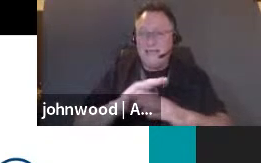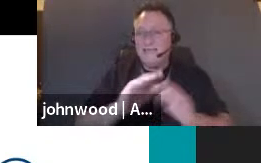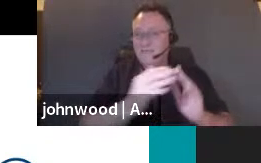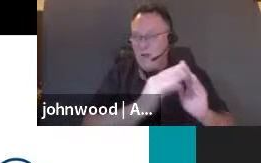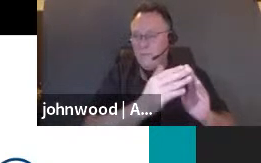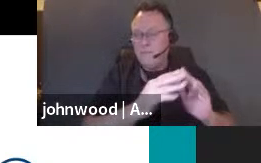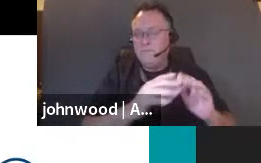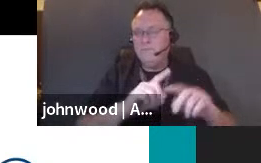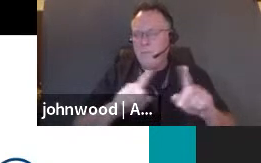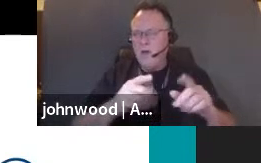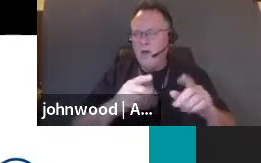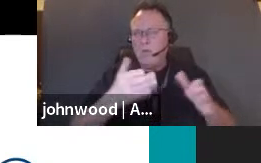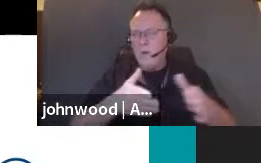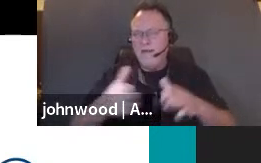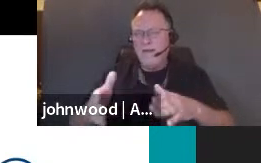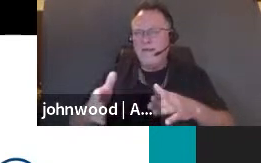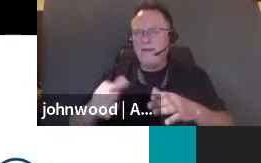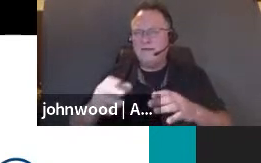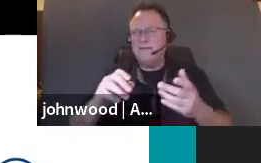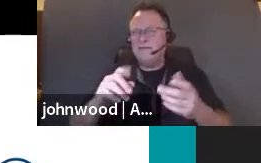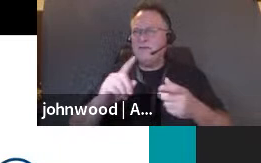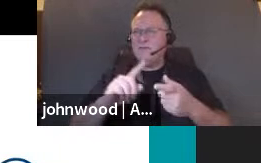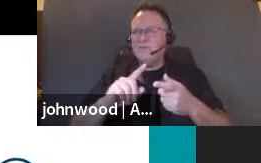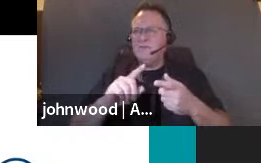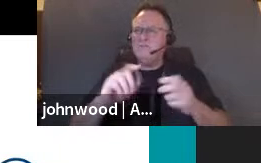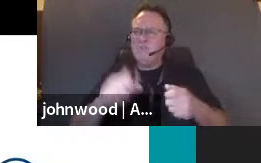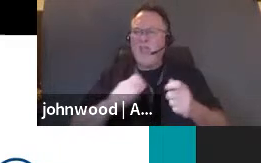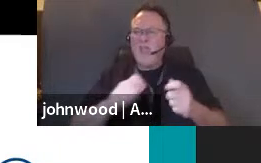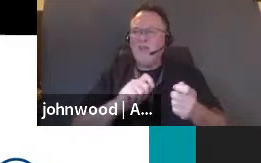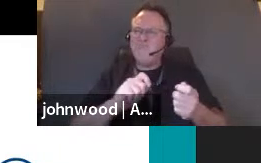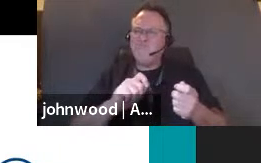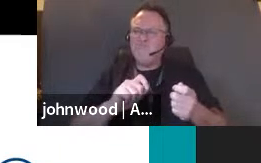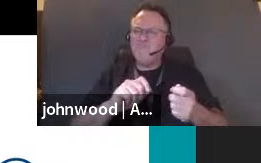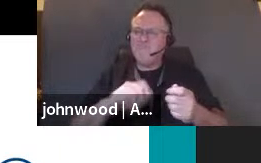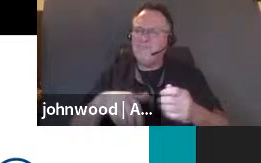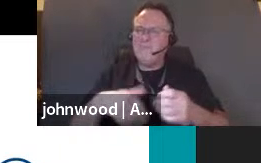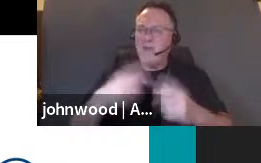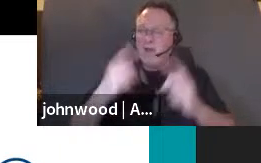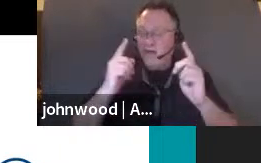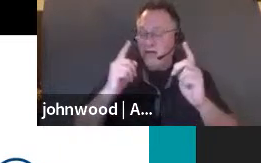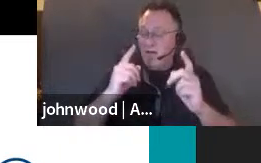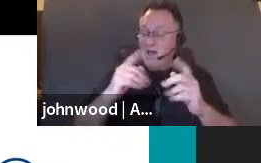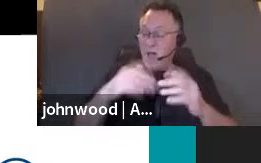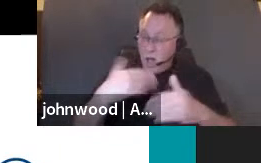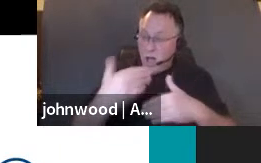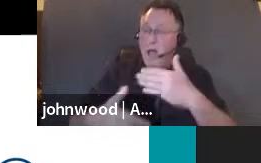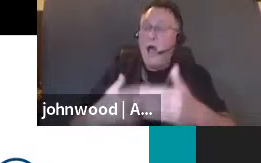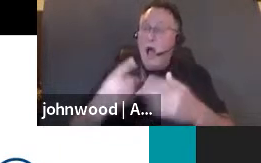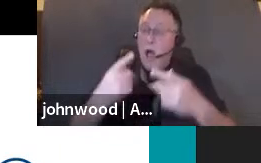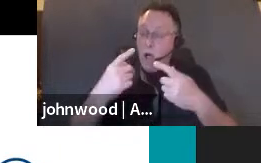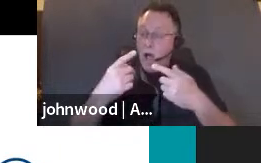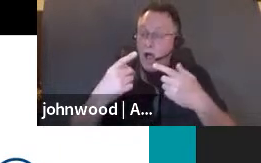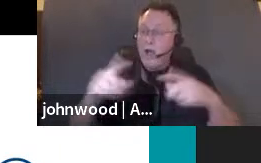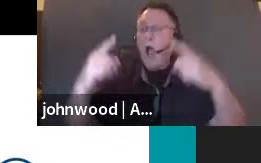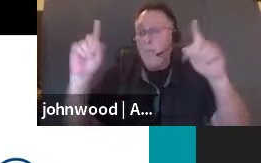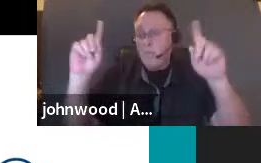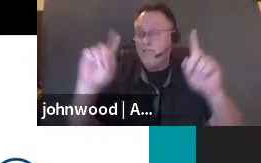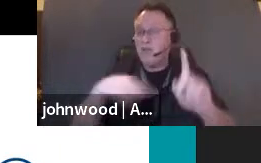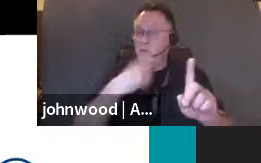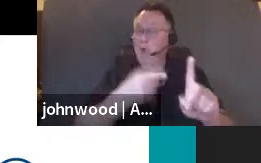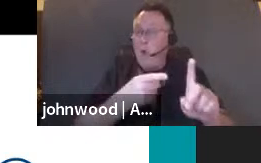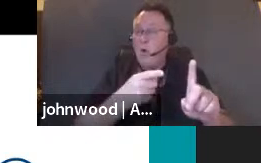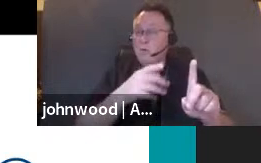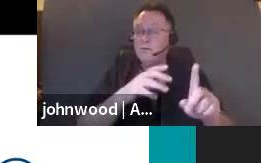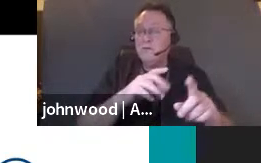to achieve those goals through thoughtful design that still integrate empathy and equity. And the